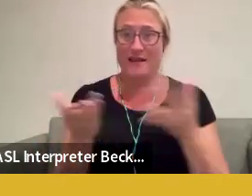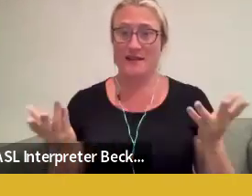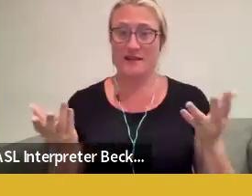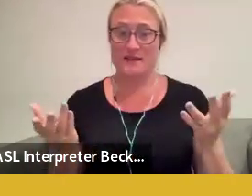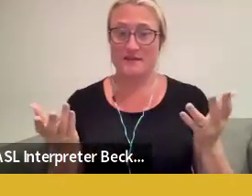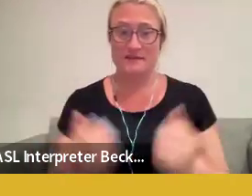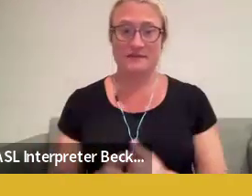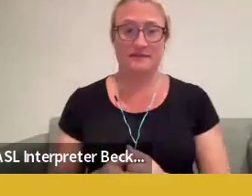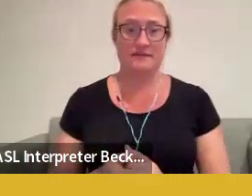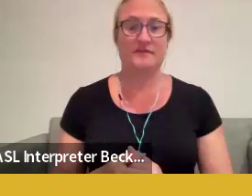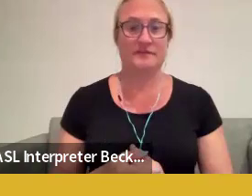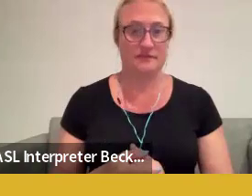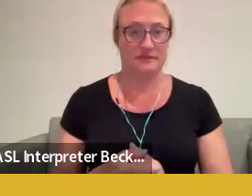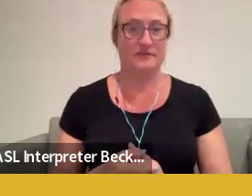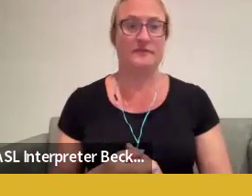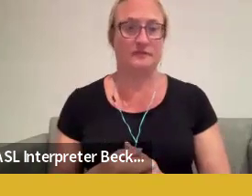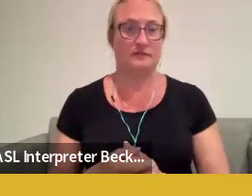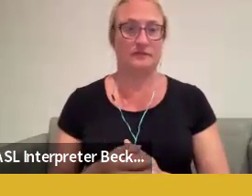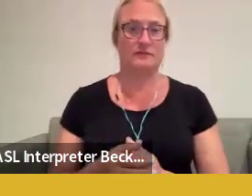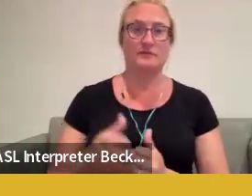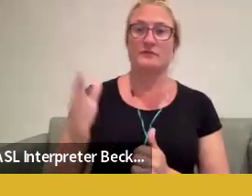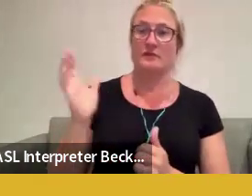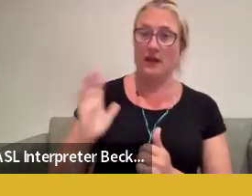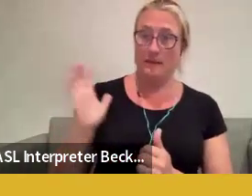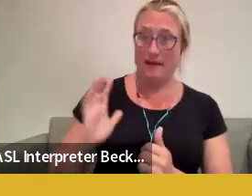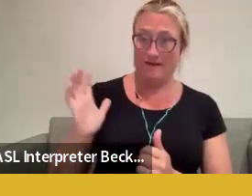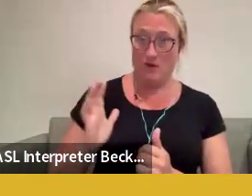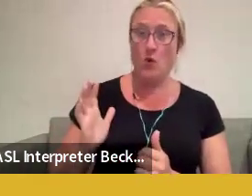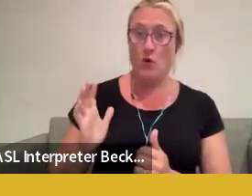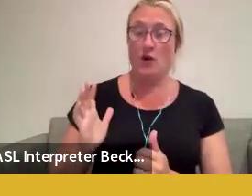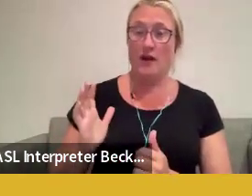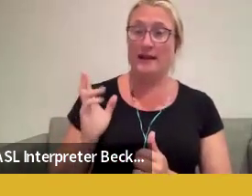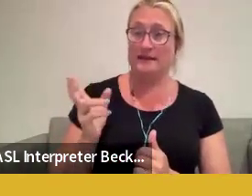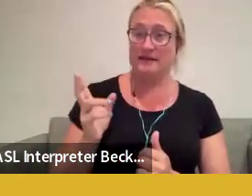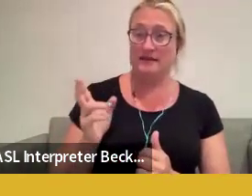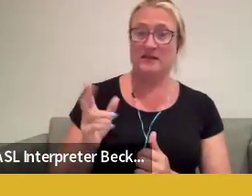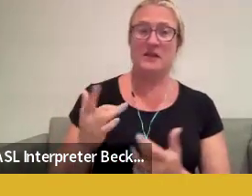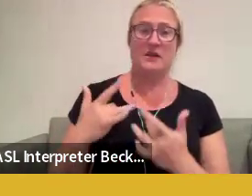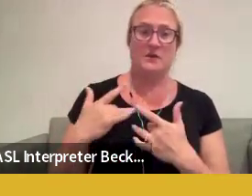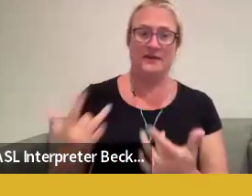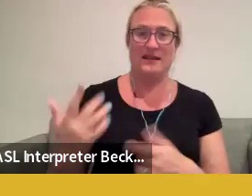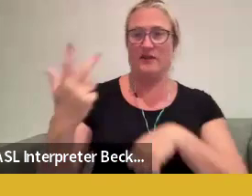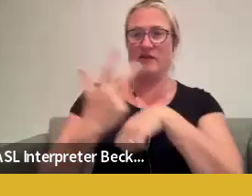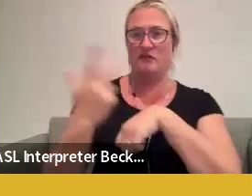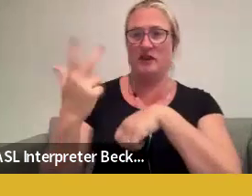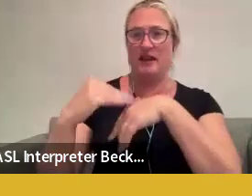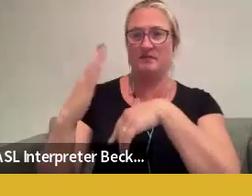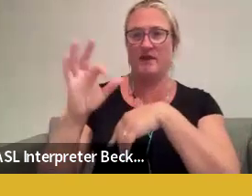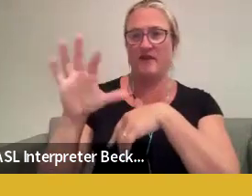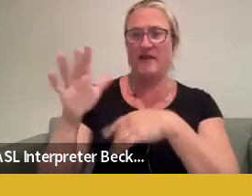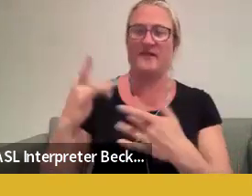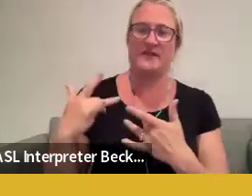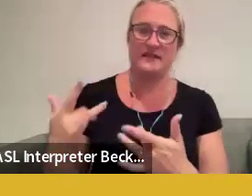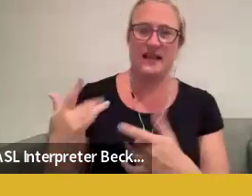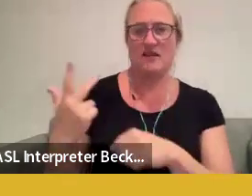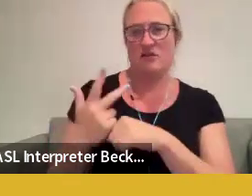the past, historically, we have only had 3 days above 95 degrees.